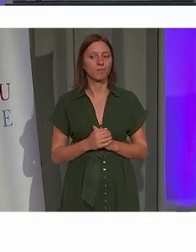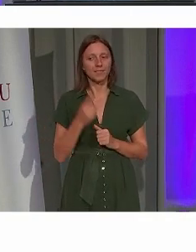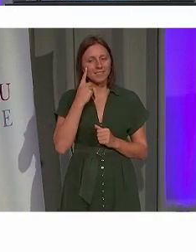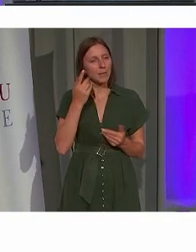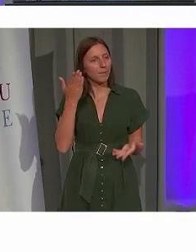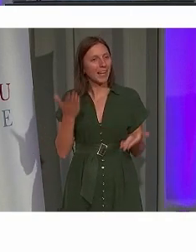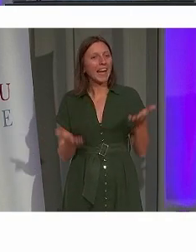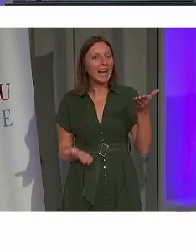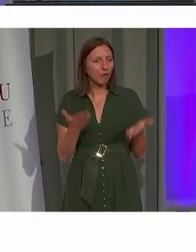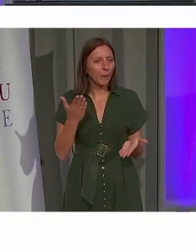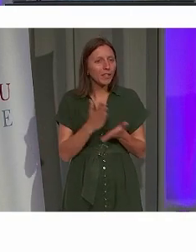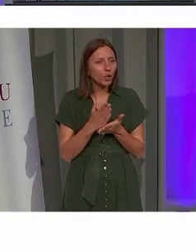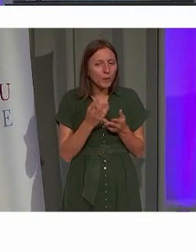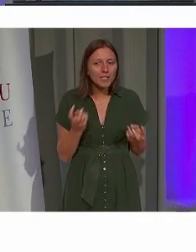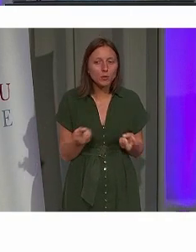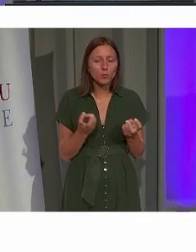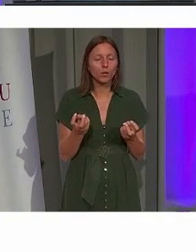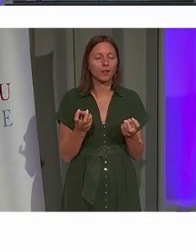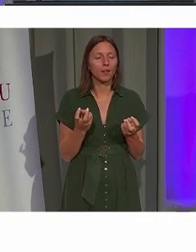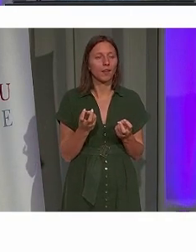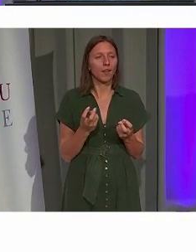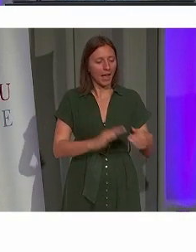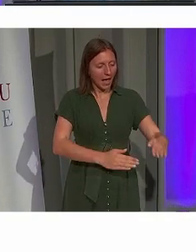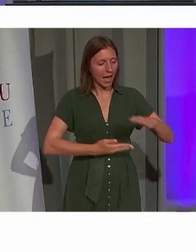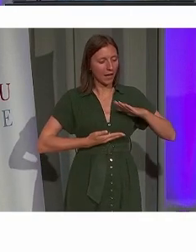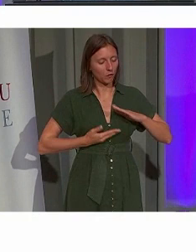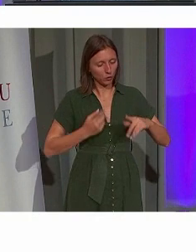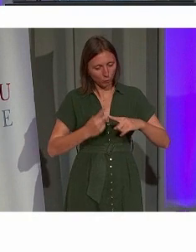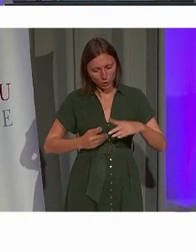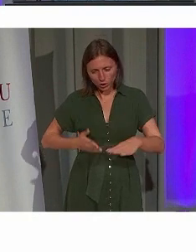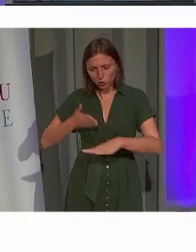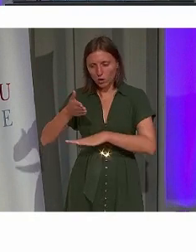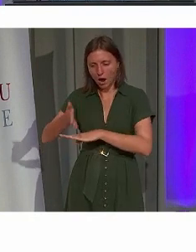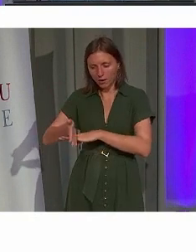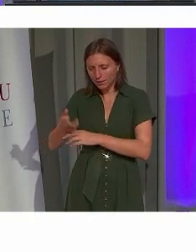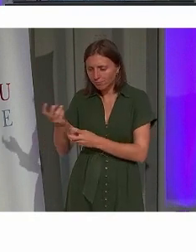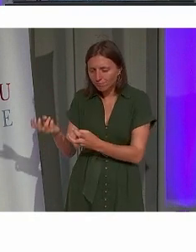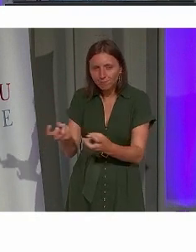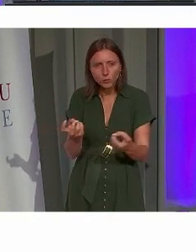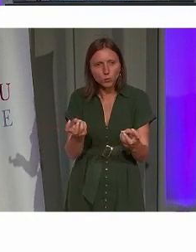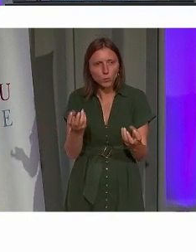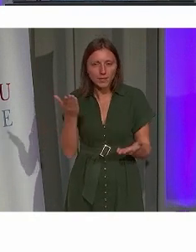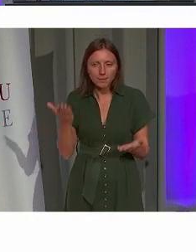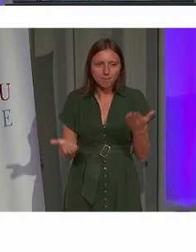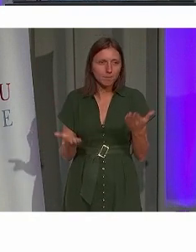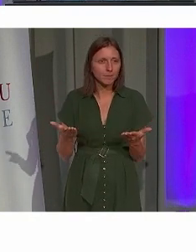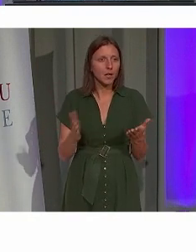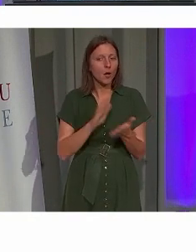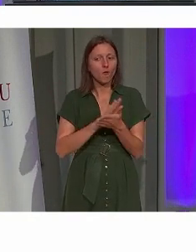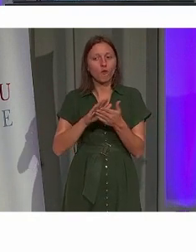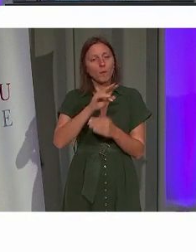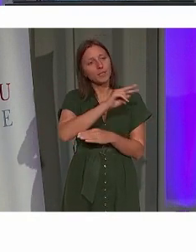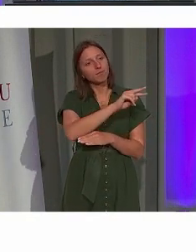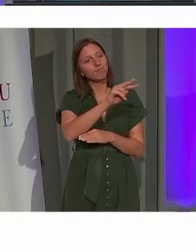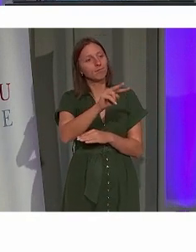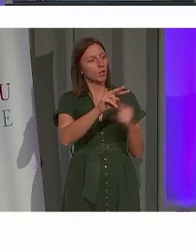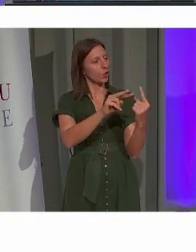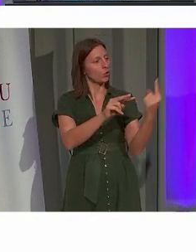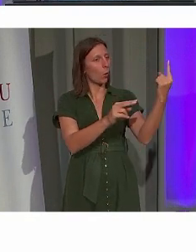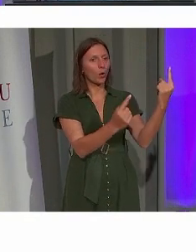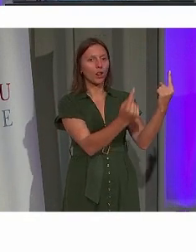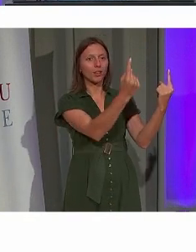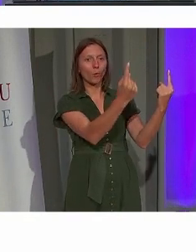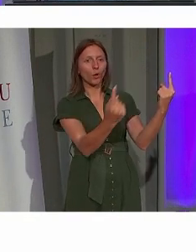space anymore, but a space that is nice to stay in. You can see the